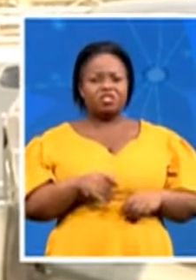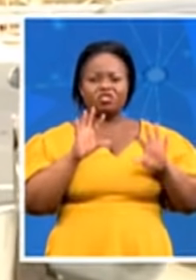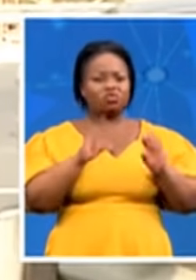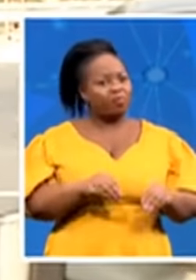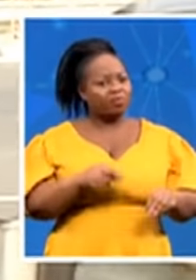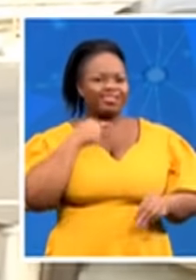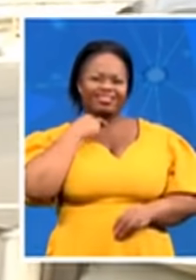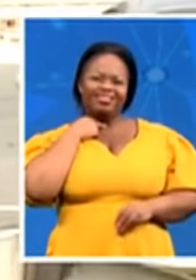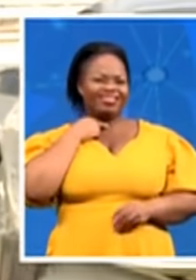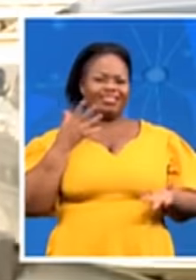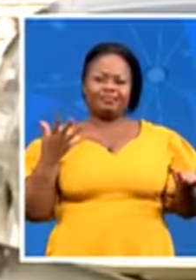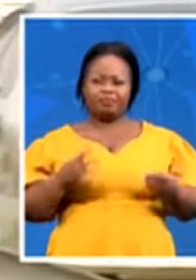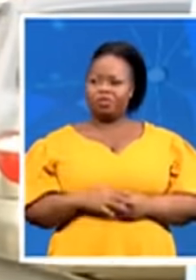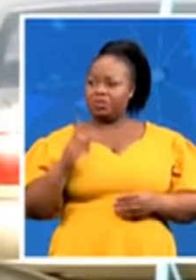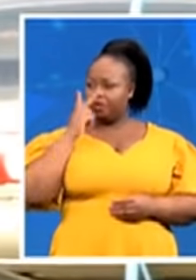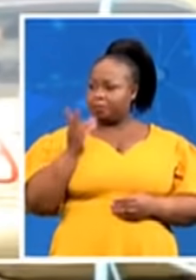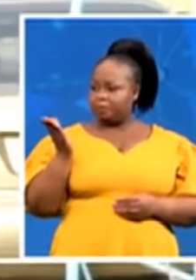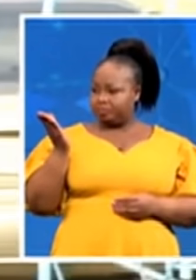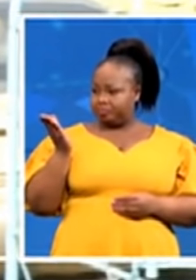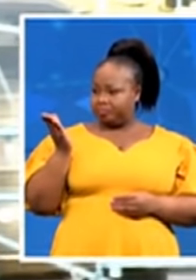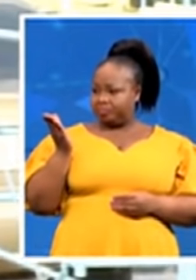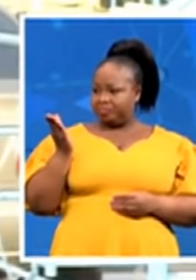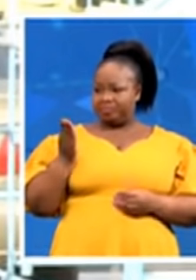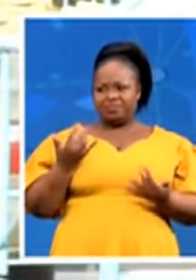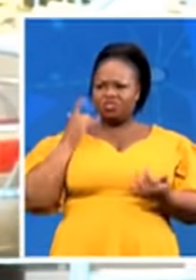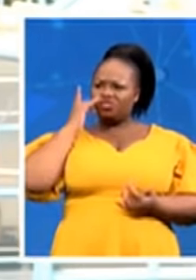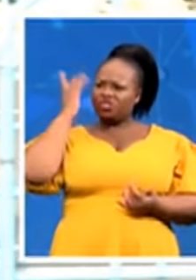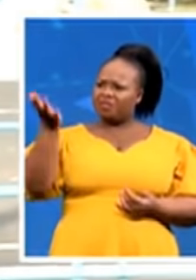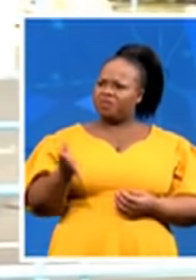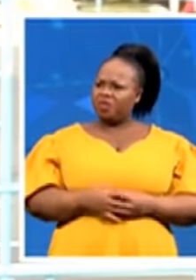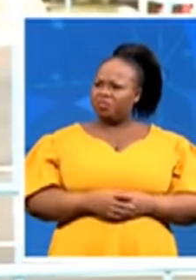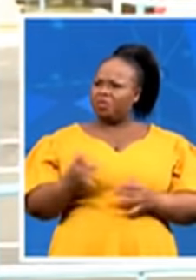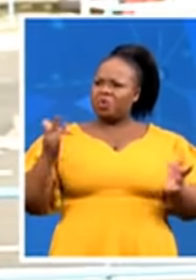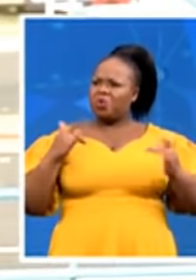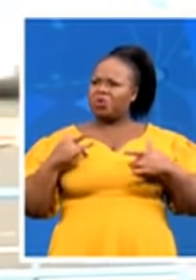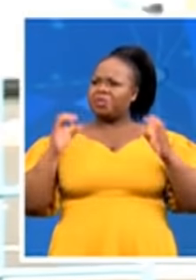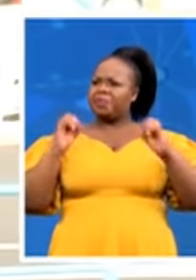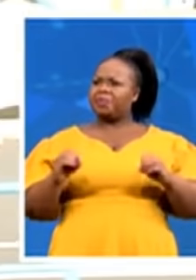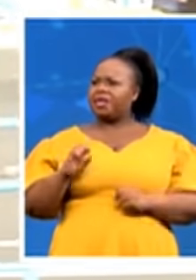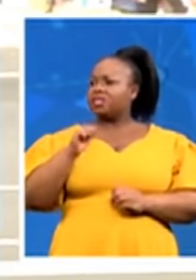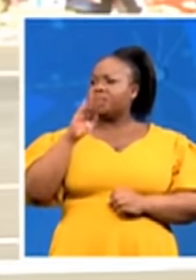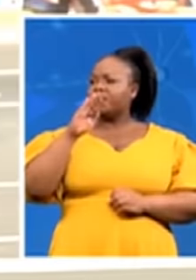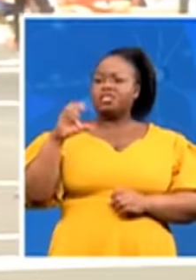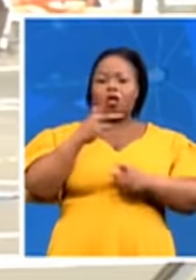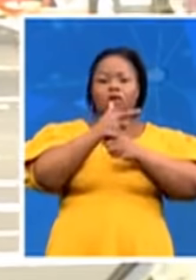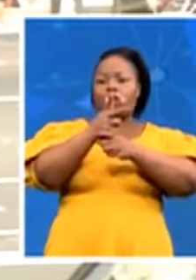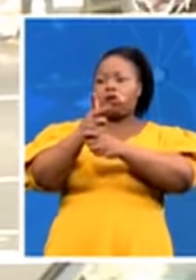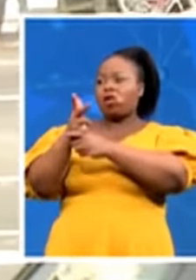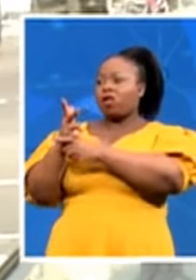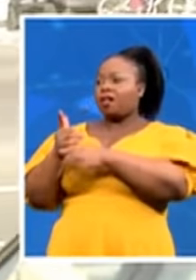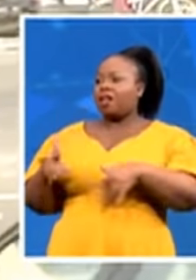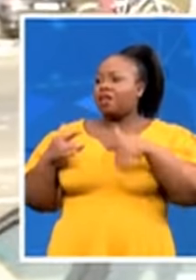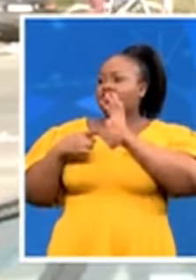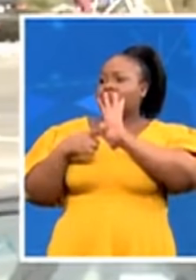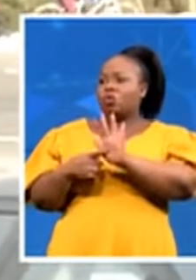see there, shameful, not even concerned that the SABC is capturing them live. Some are hiding their faces with the goods. As you can